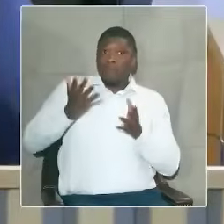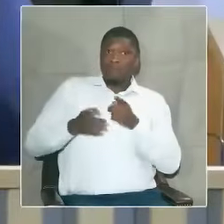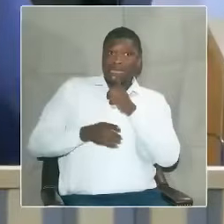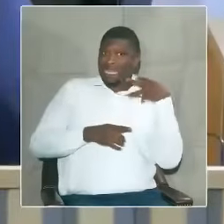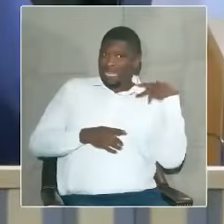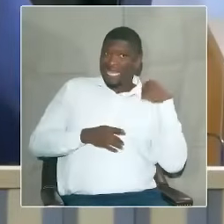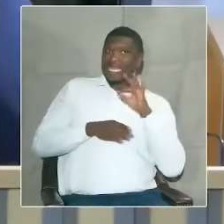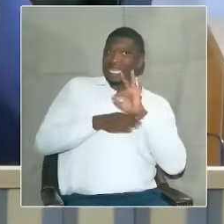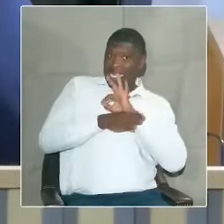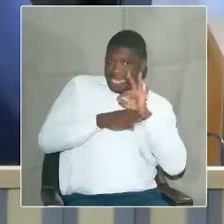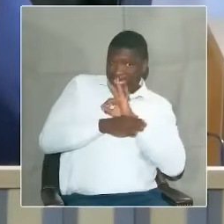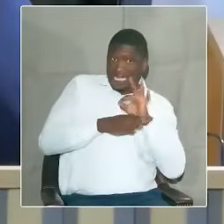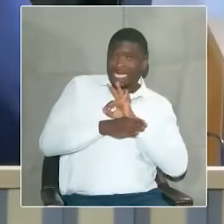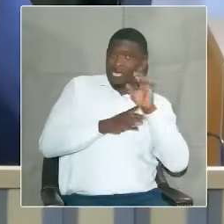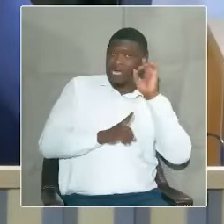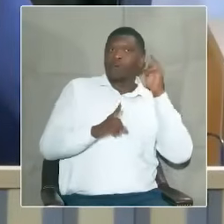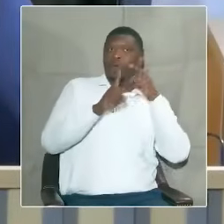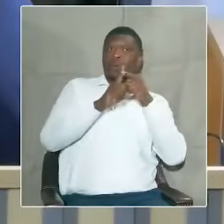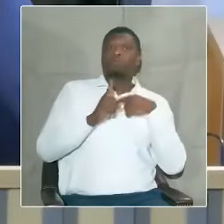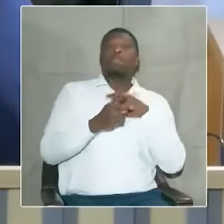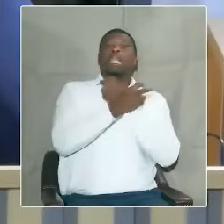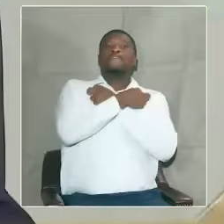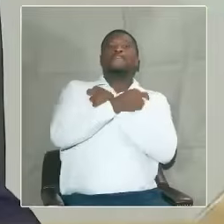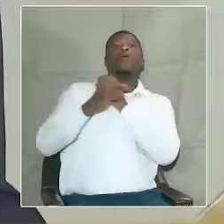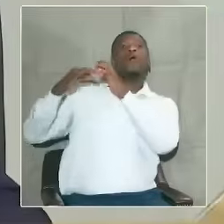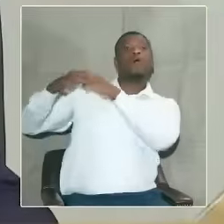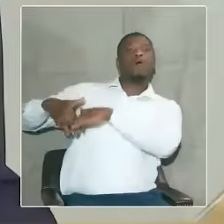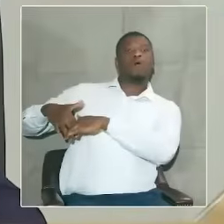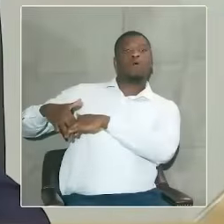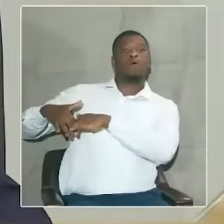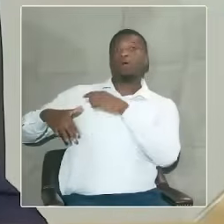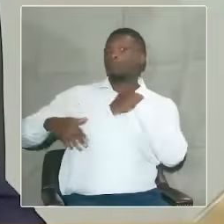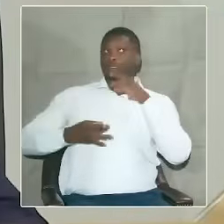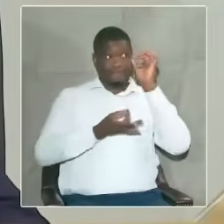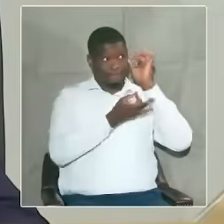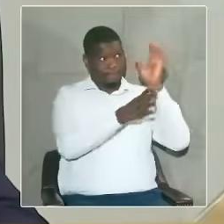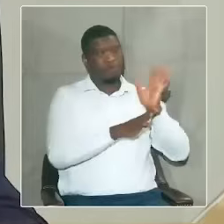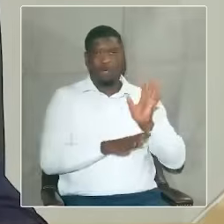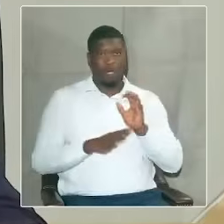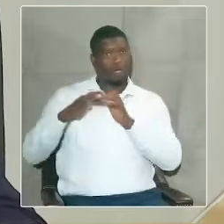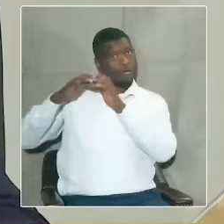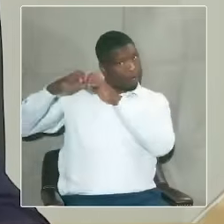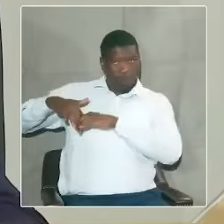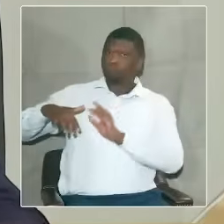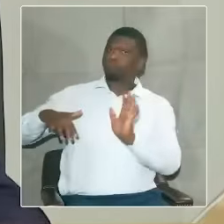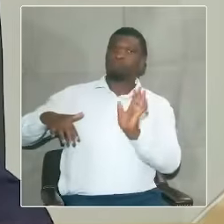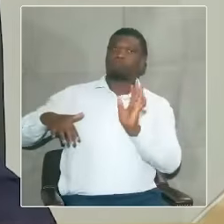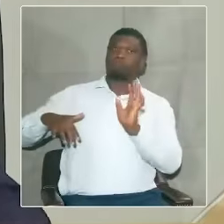to them nothing happened to the team. They can start preparing reports